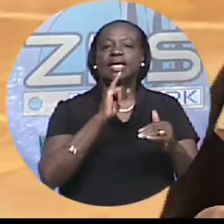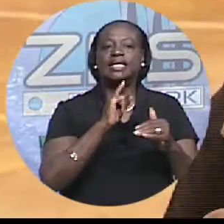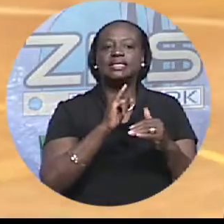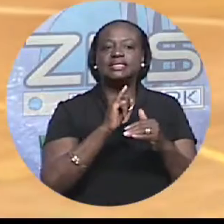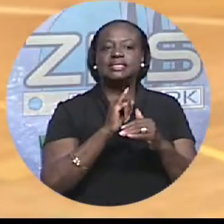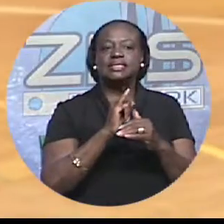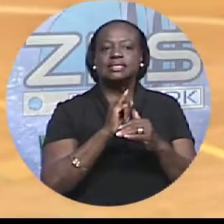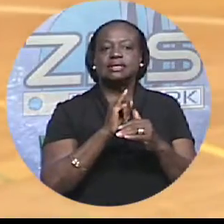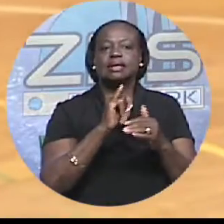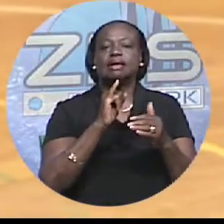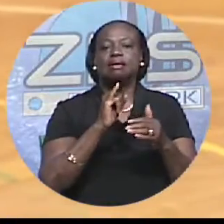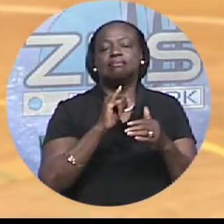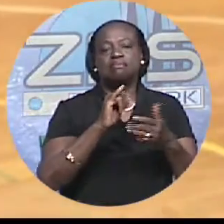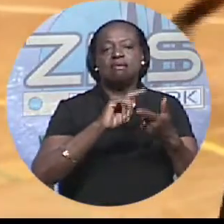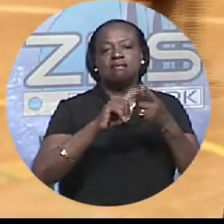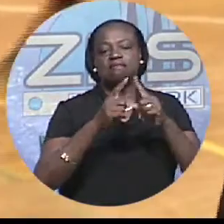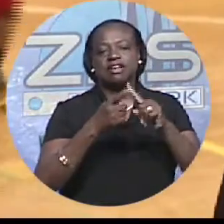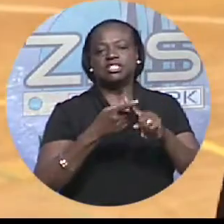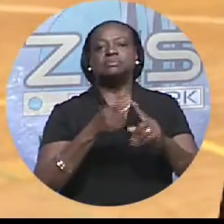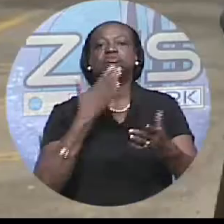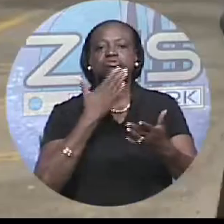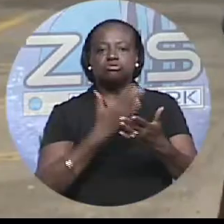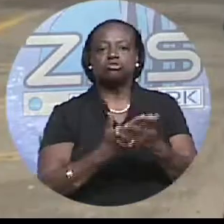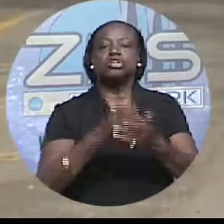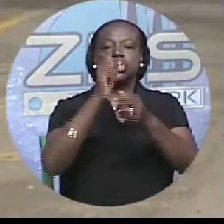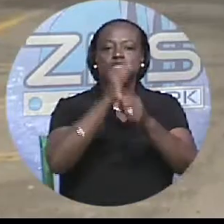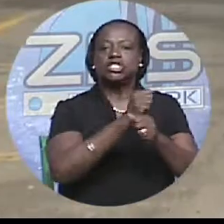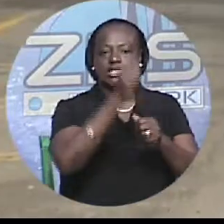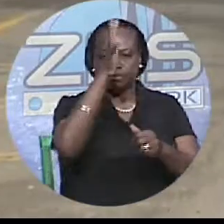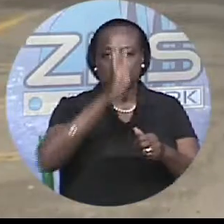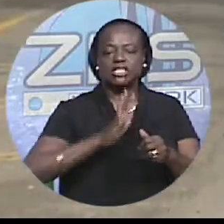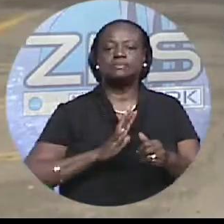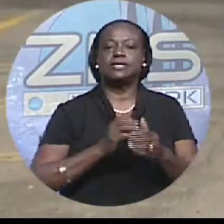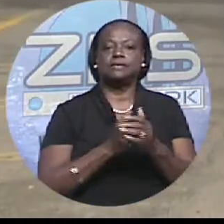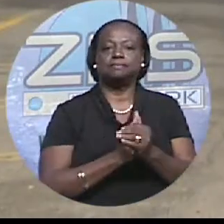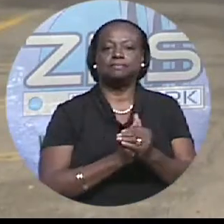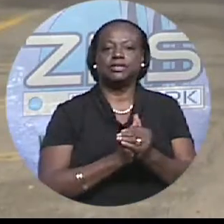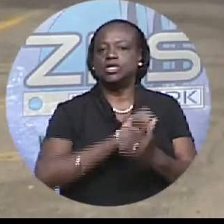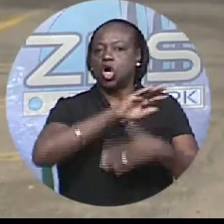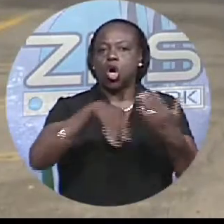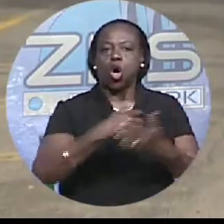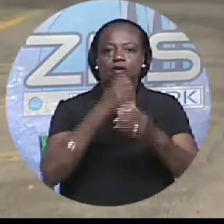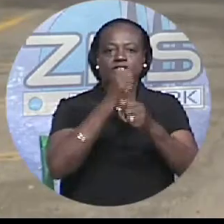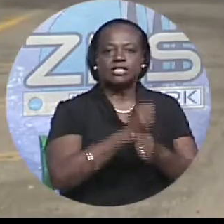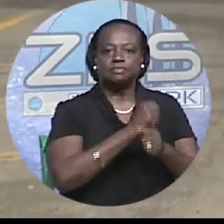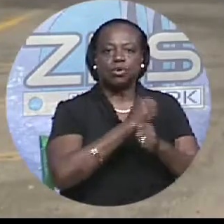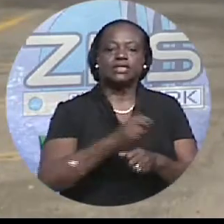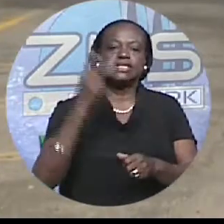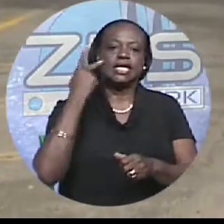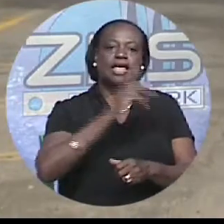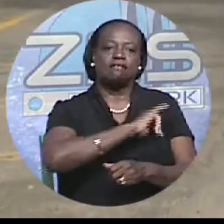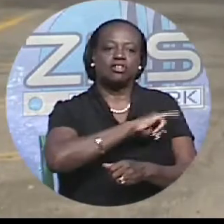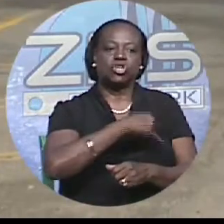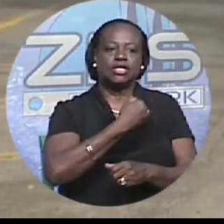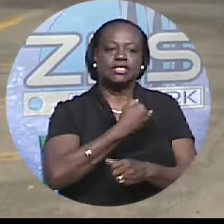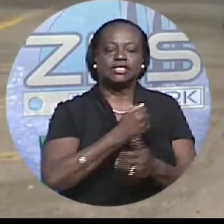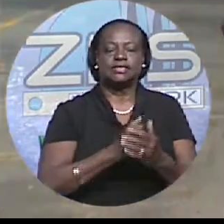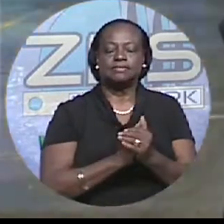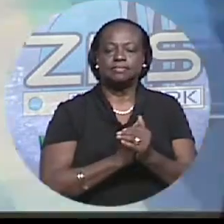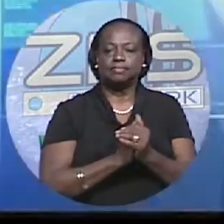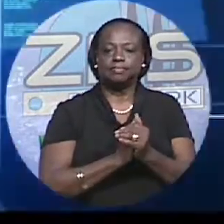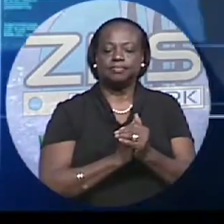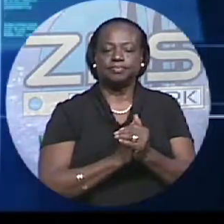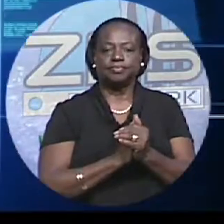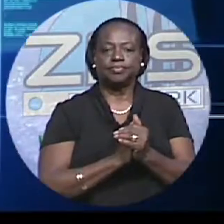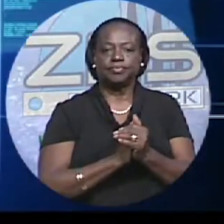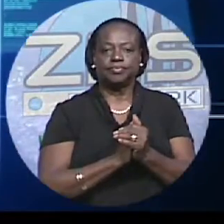and to have good camaraderie and good sportsmanship. And that's all the time we have for sports. Once again, I'm Kelsey Johnson. Stay tuned to check on weathers next.